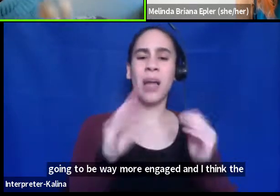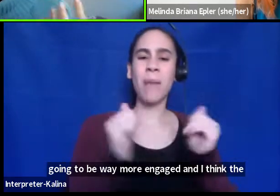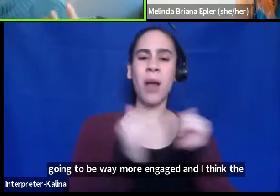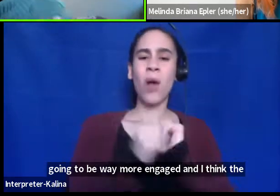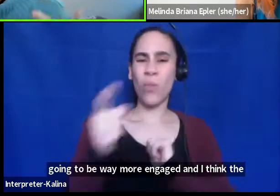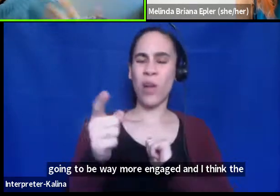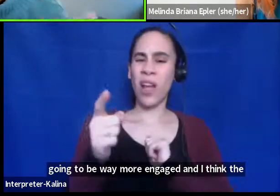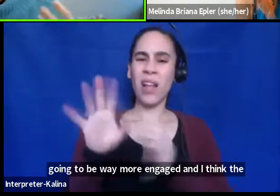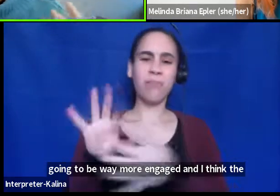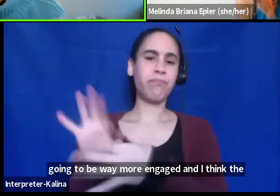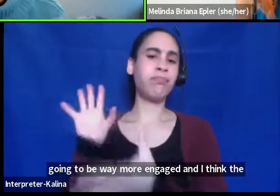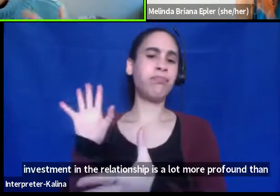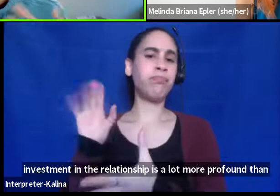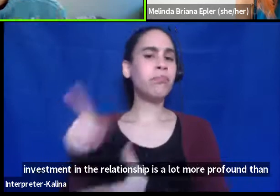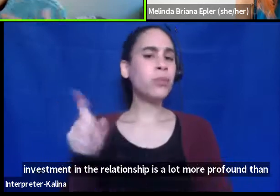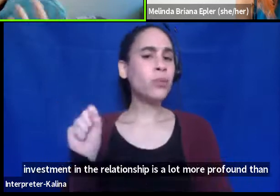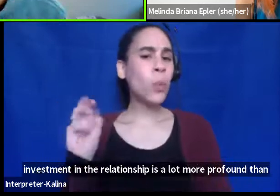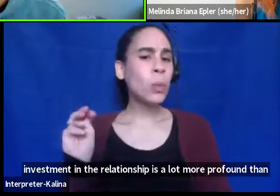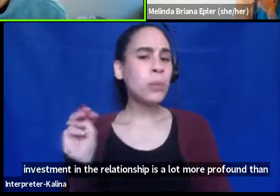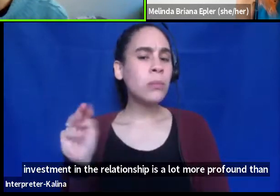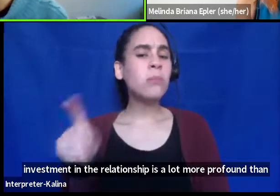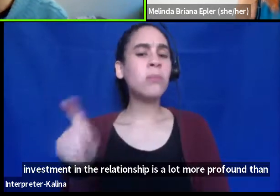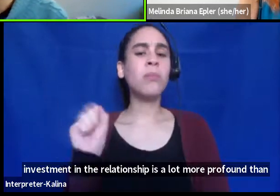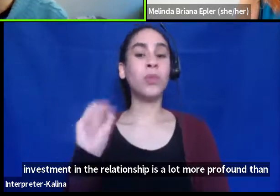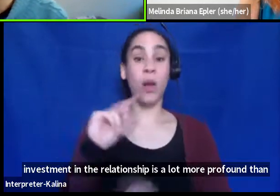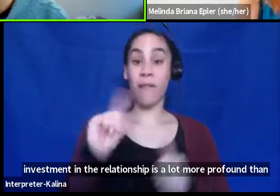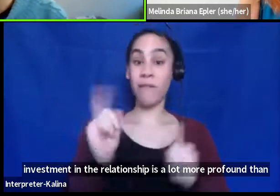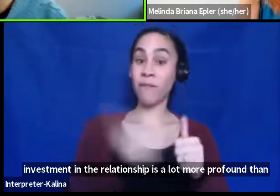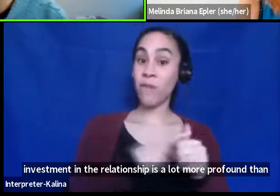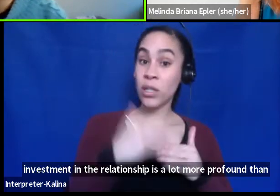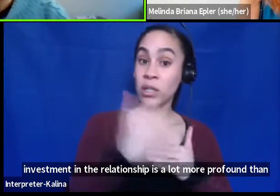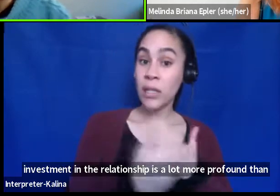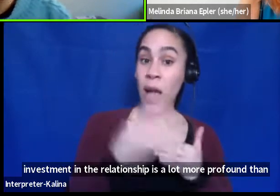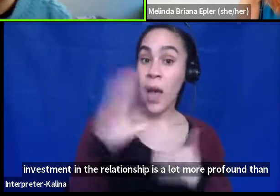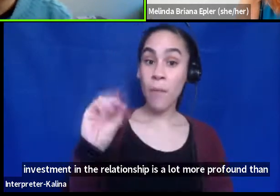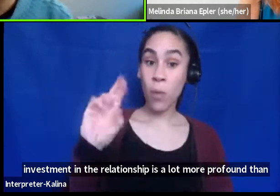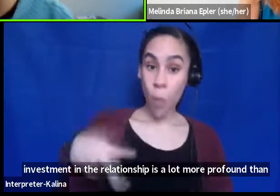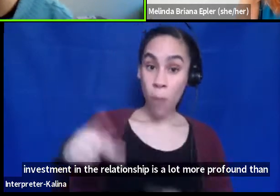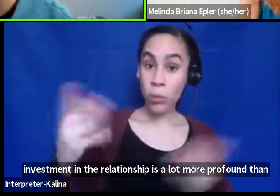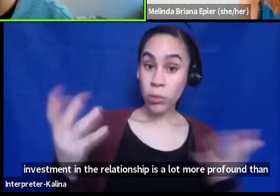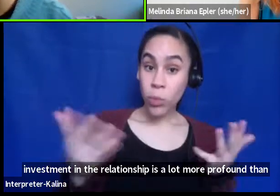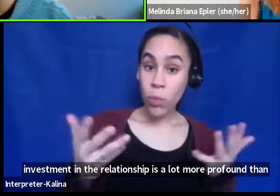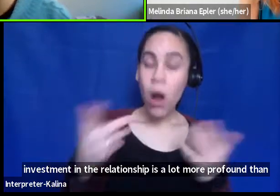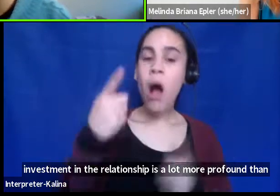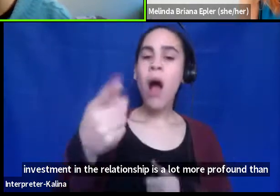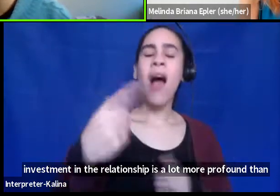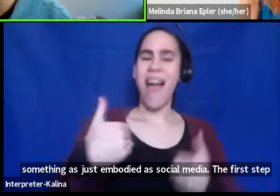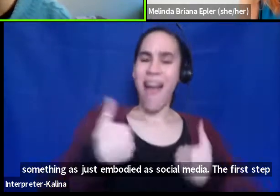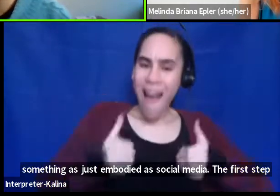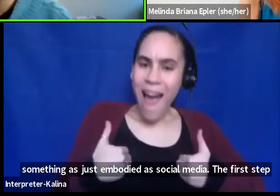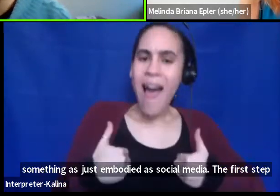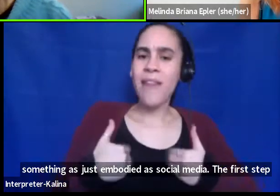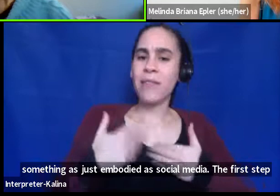media. So I think the first step for corporations is to begin to have those